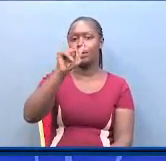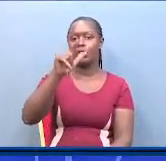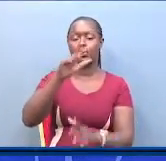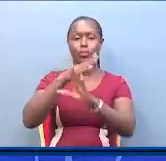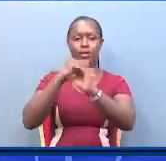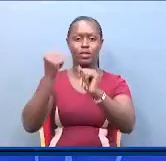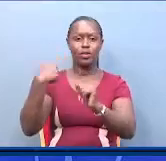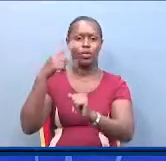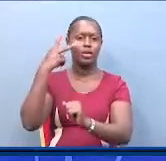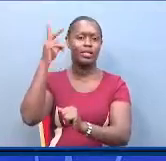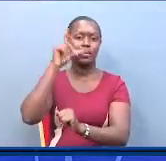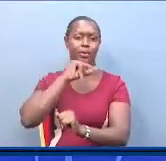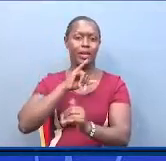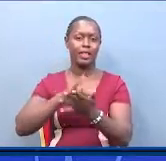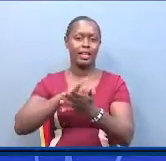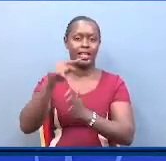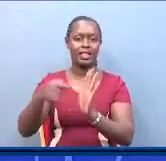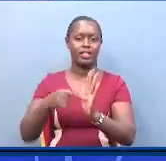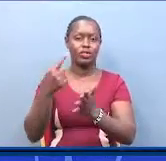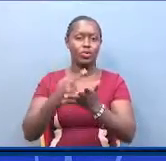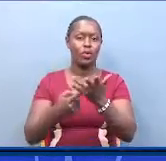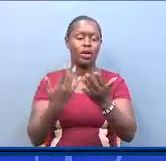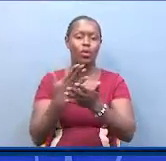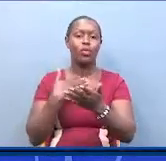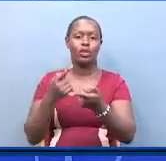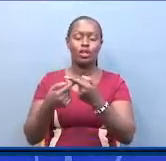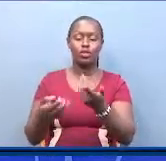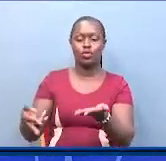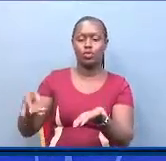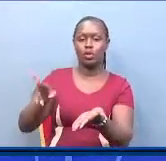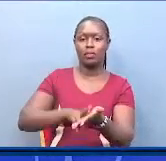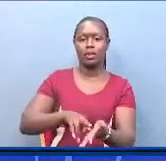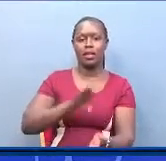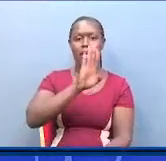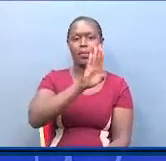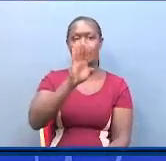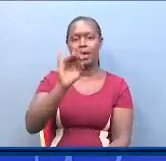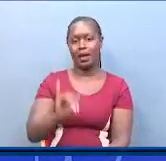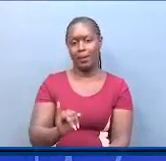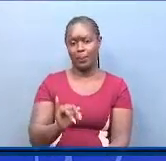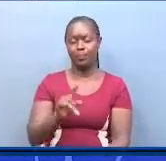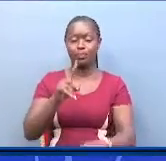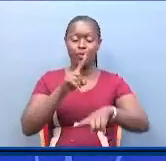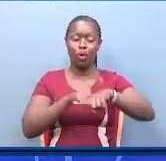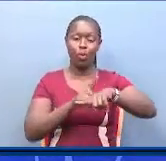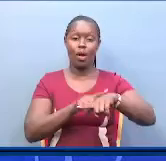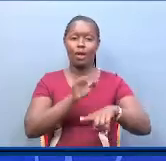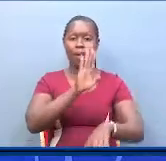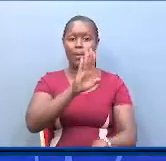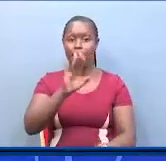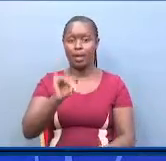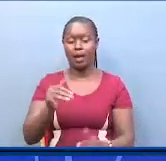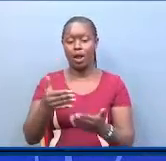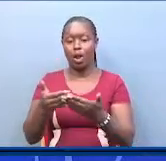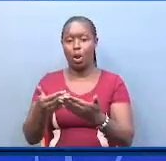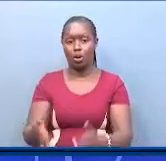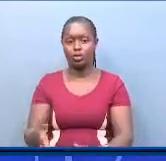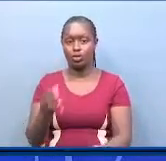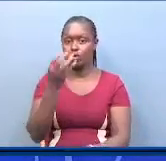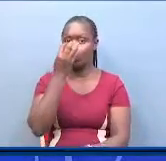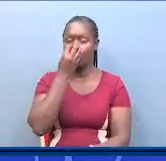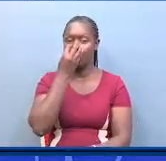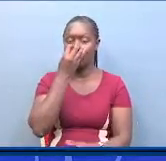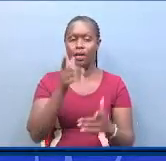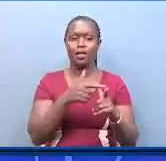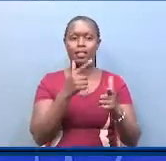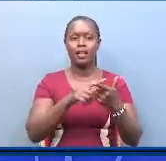seeing that is the something that they wanted to repeat in BBI. When BBI was defeated, William Ruto took